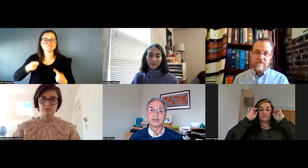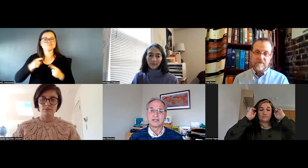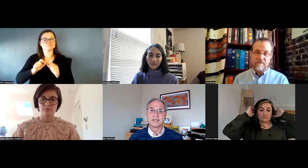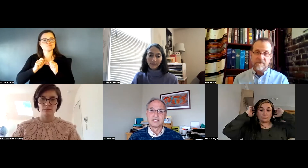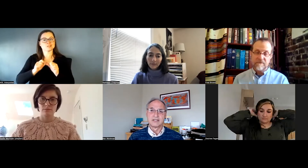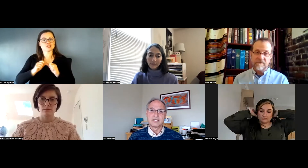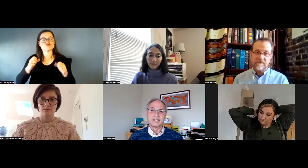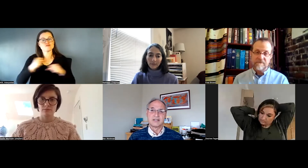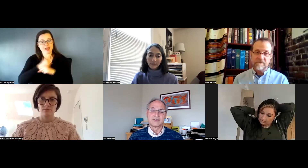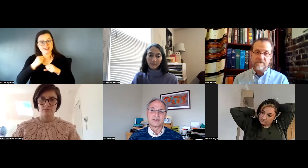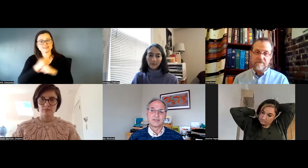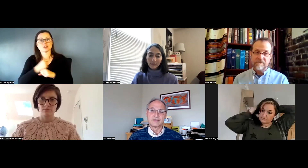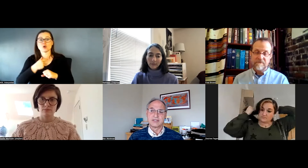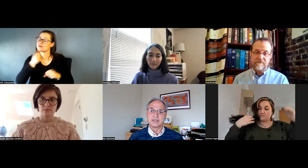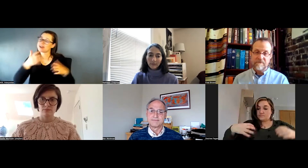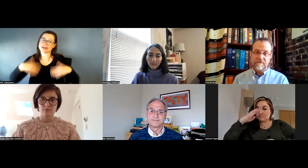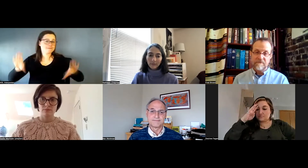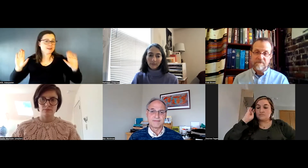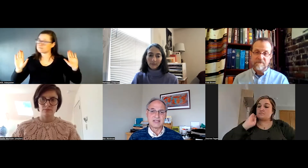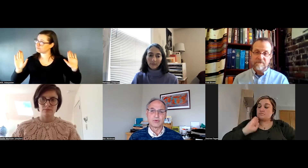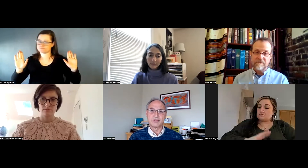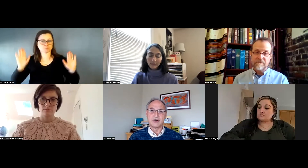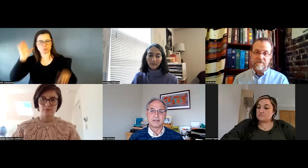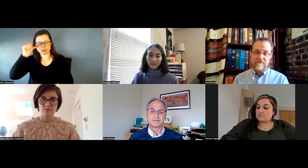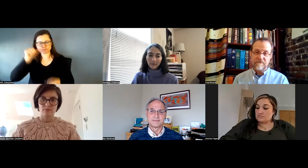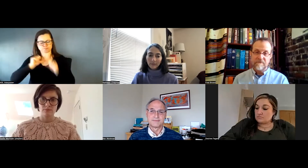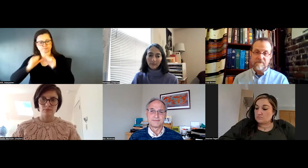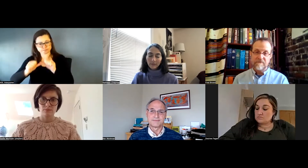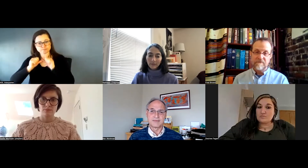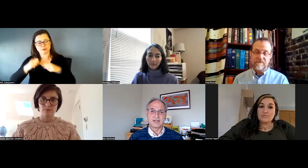hope. And so that's where we are.